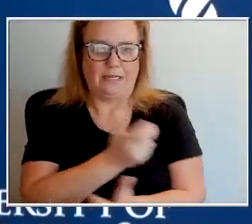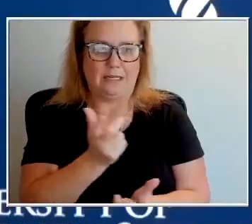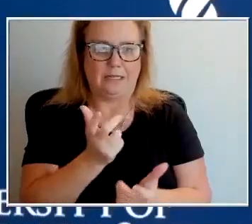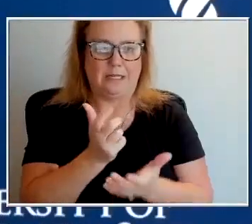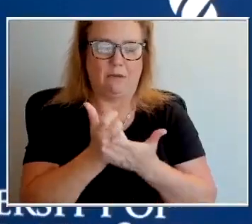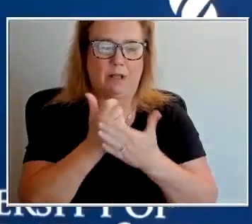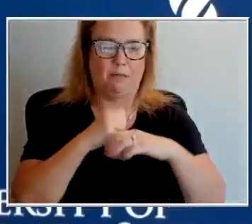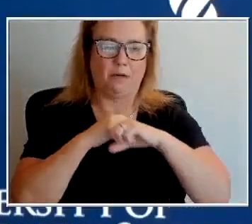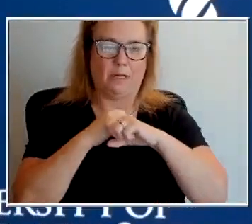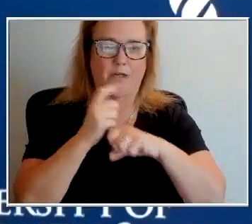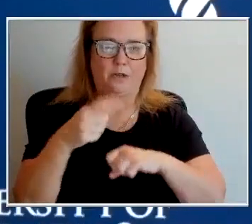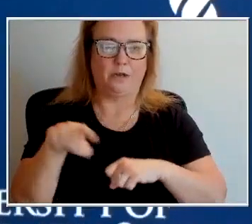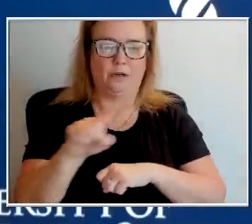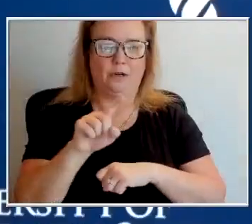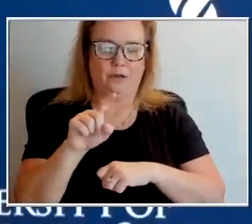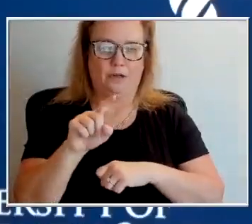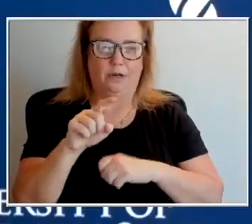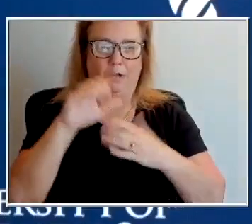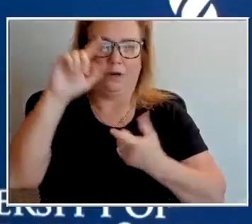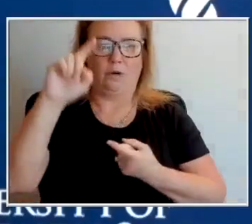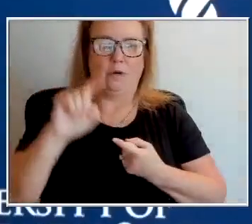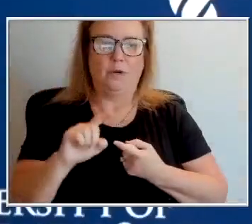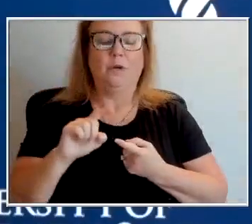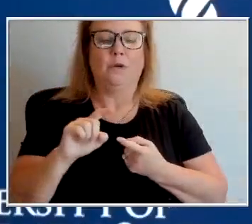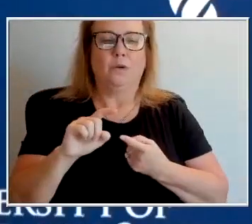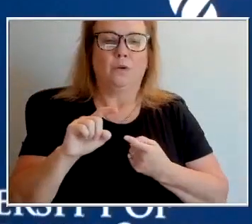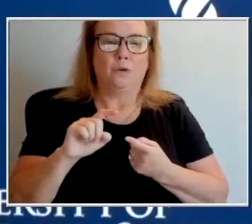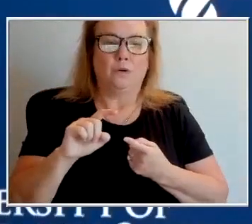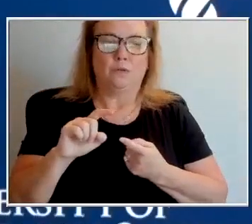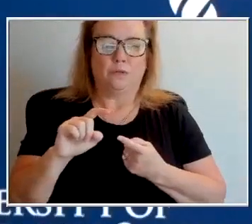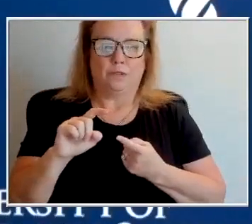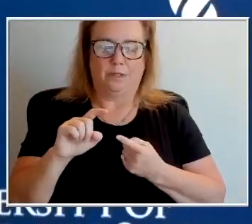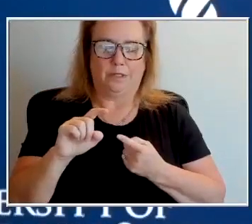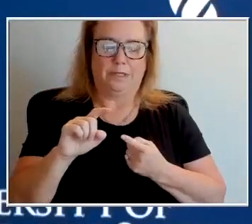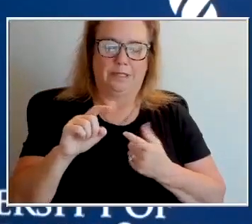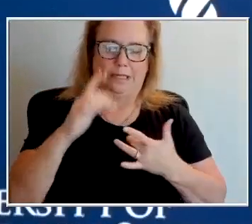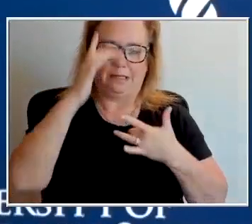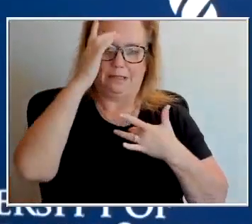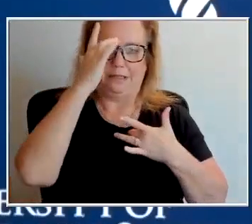you and keep you reduced